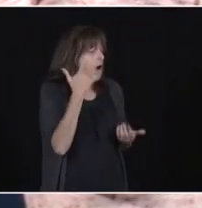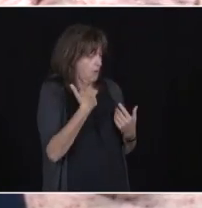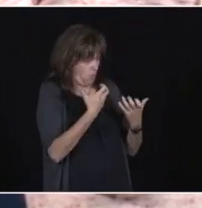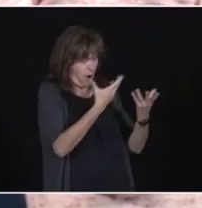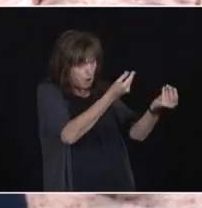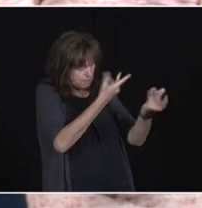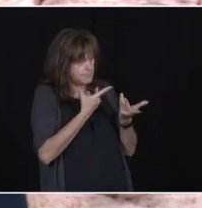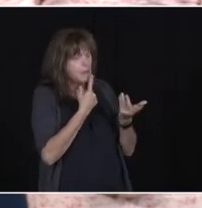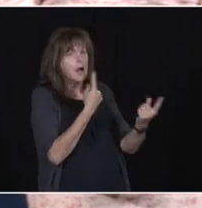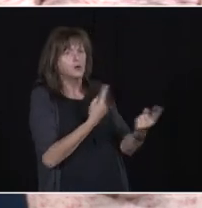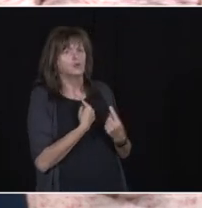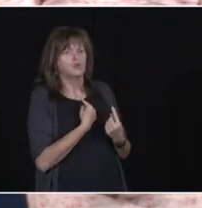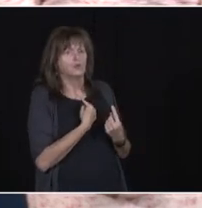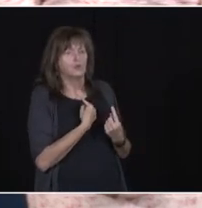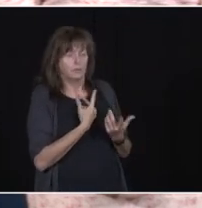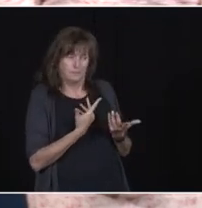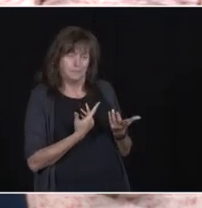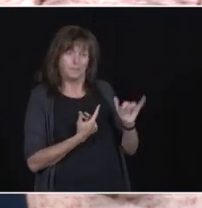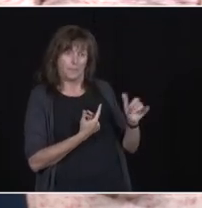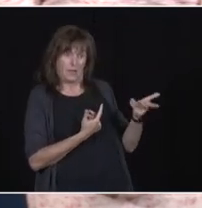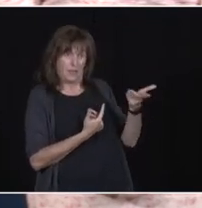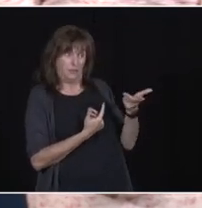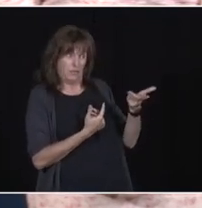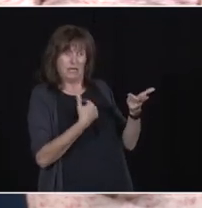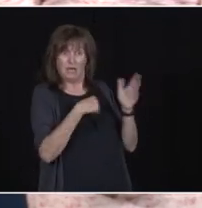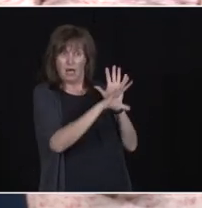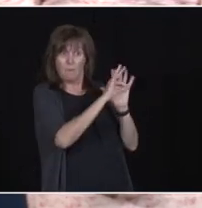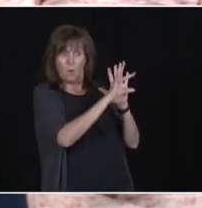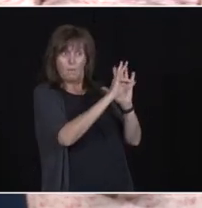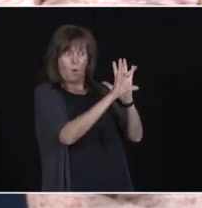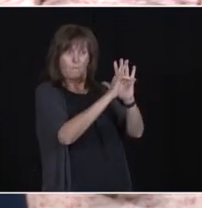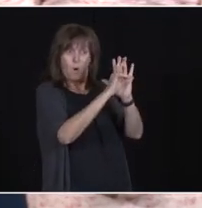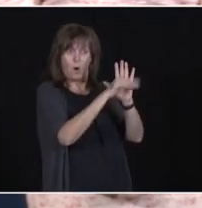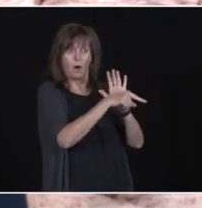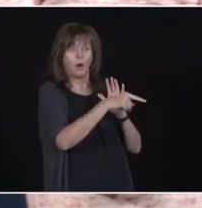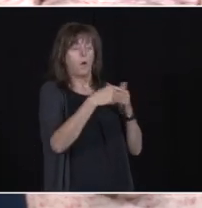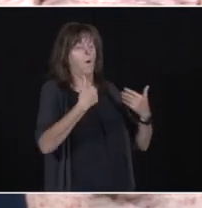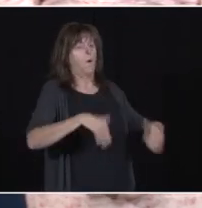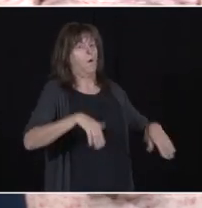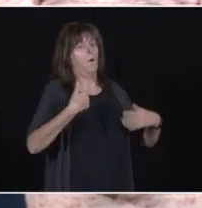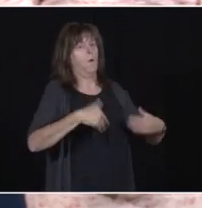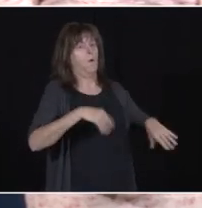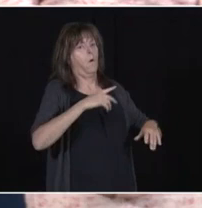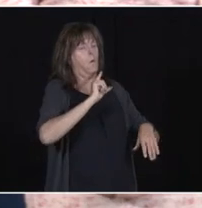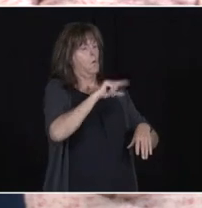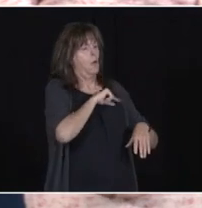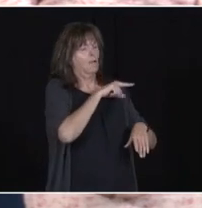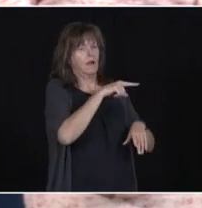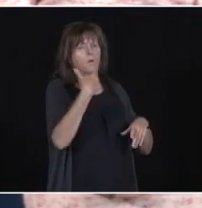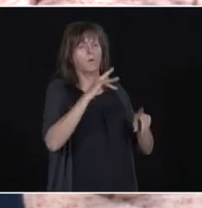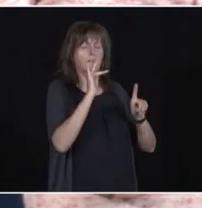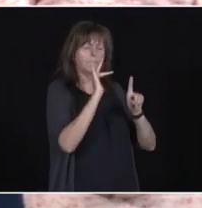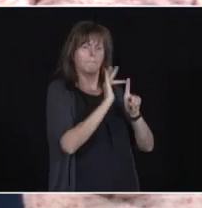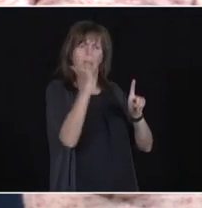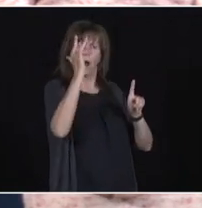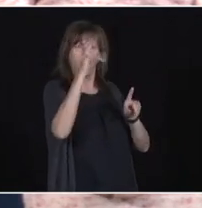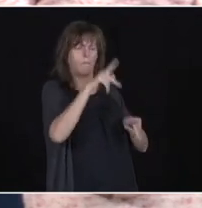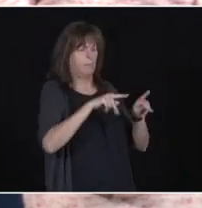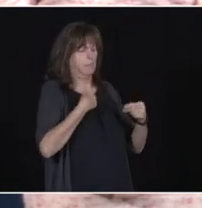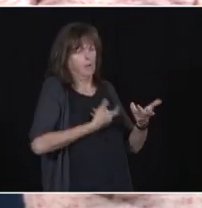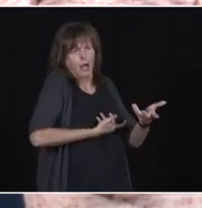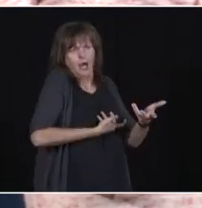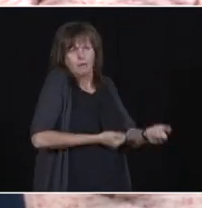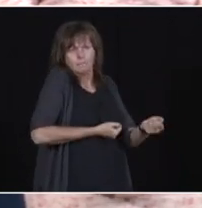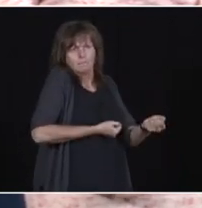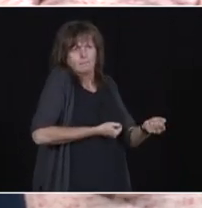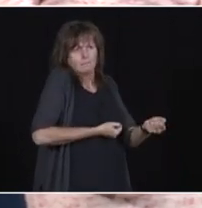this commission. And I also want to mention, you know, I have the two greatest ministers standing behind me.